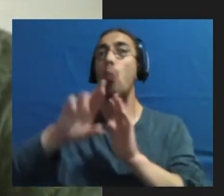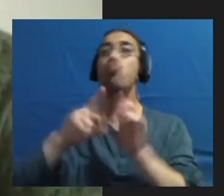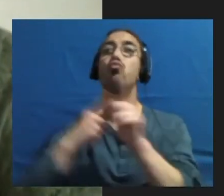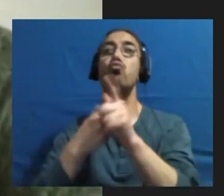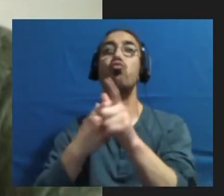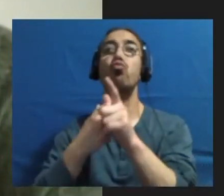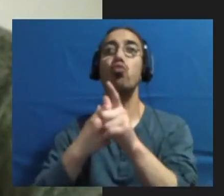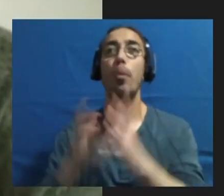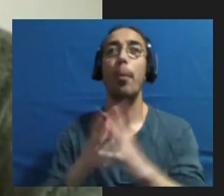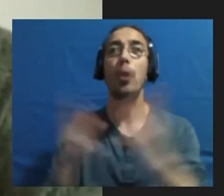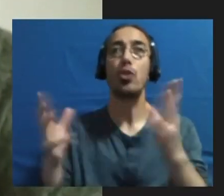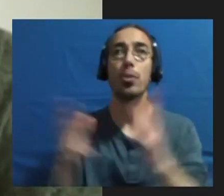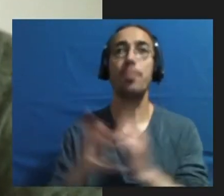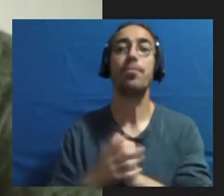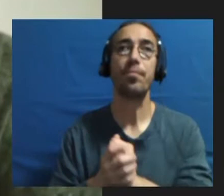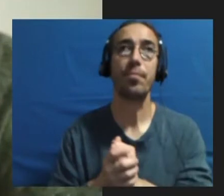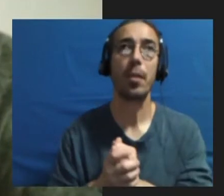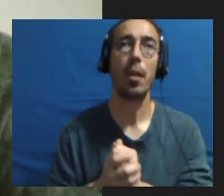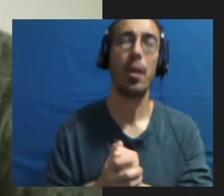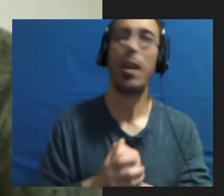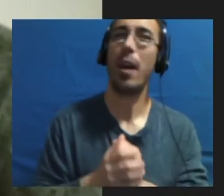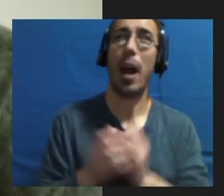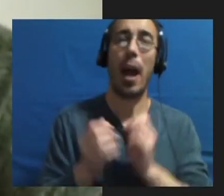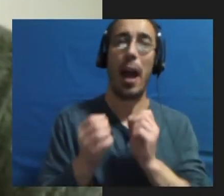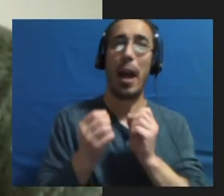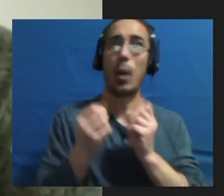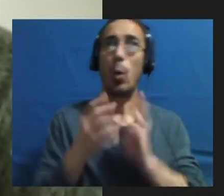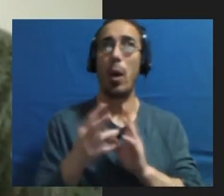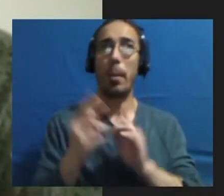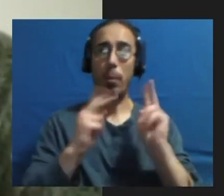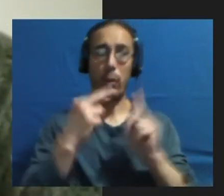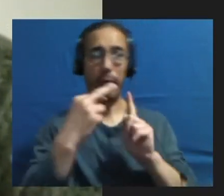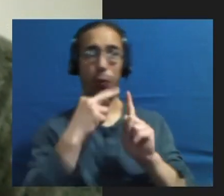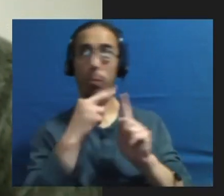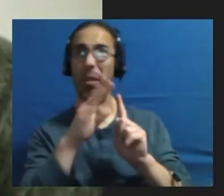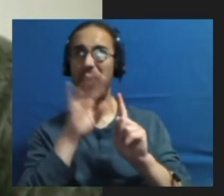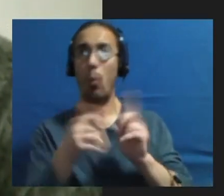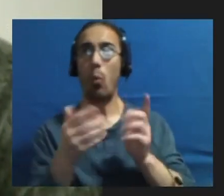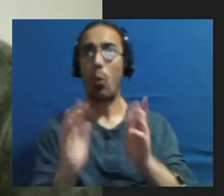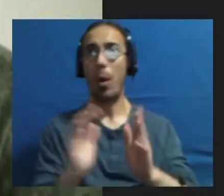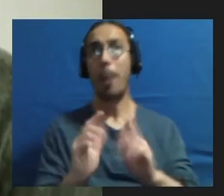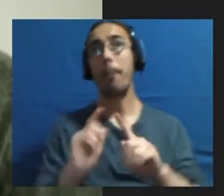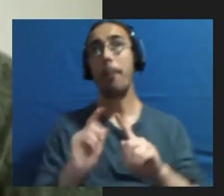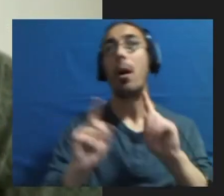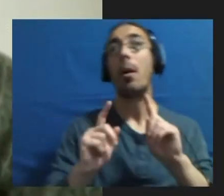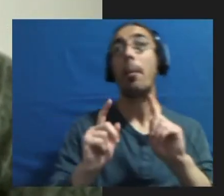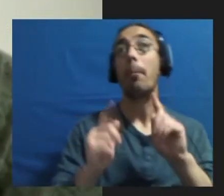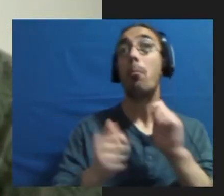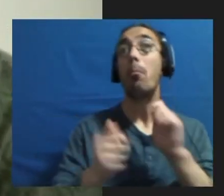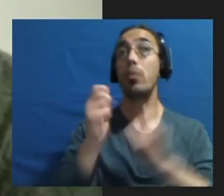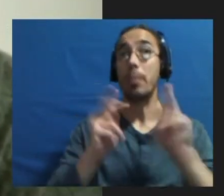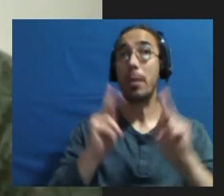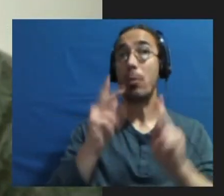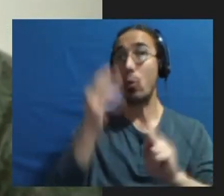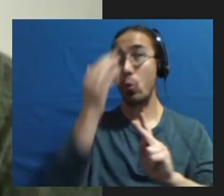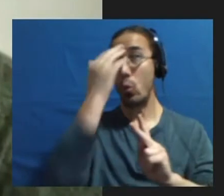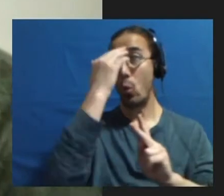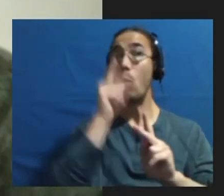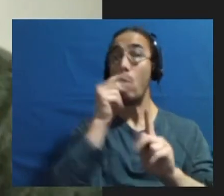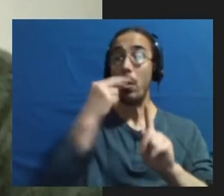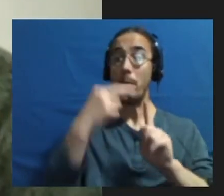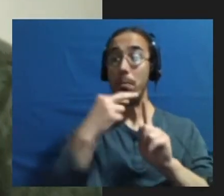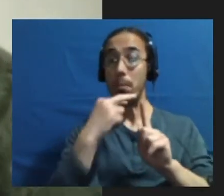that by everyone. I'm not, most people are gonna know me by the guy who has